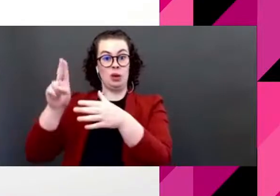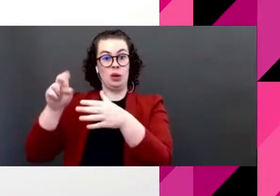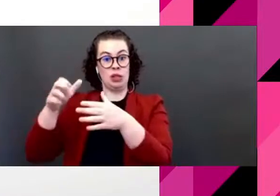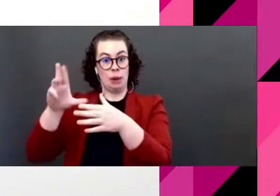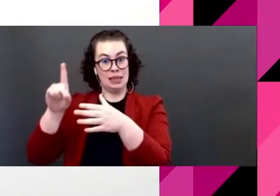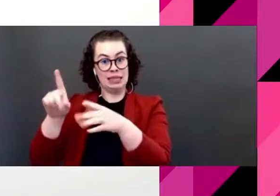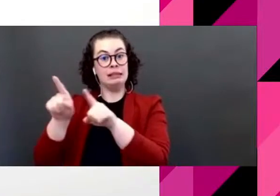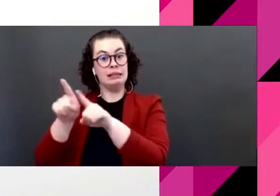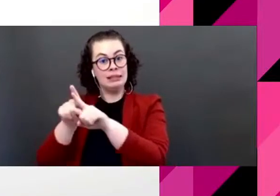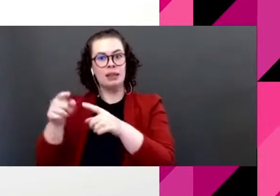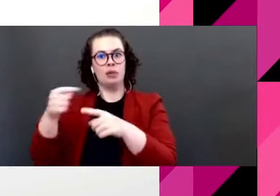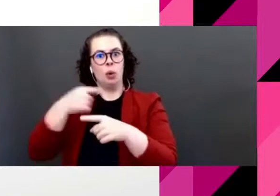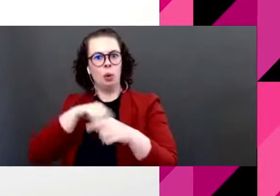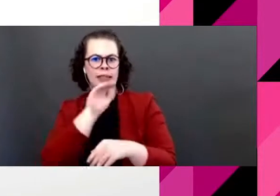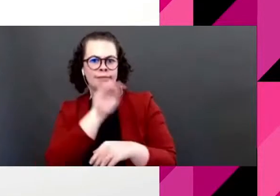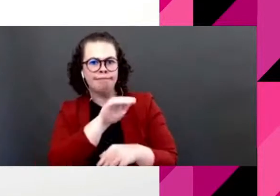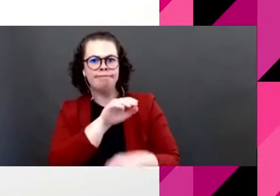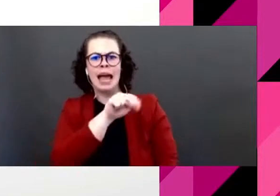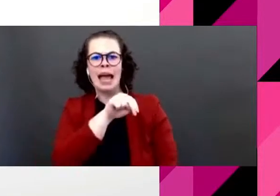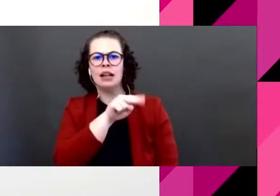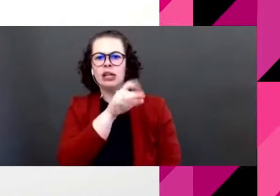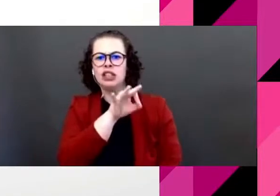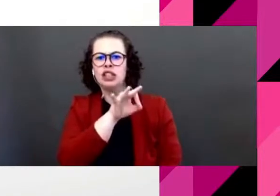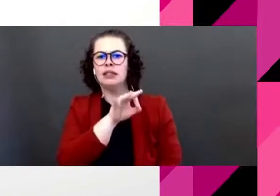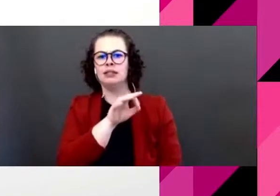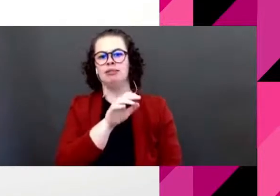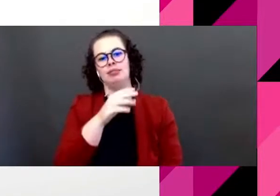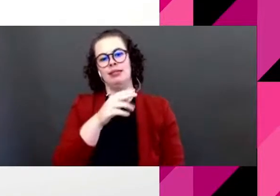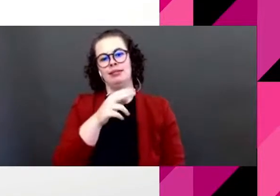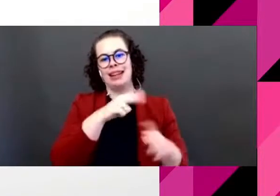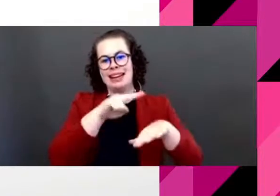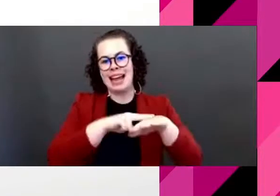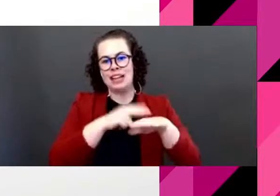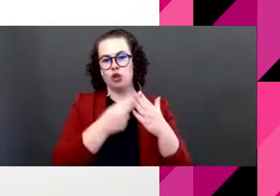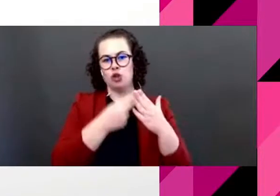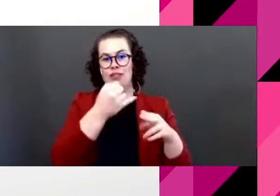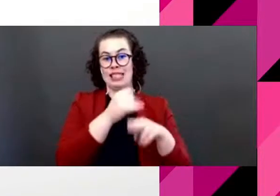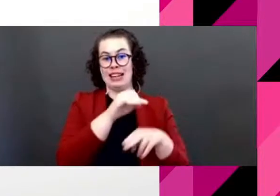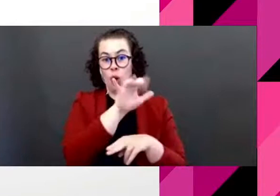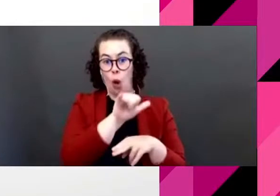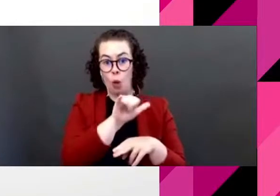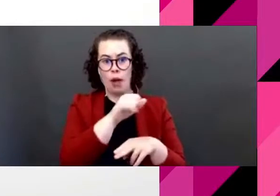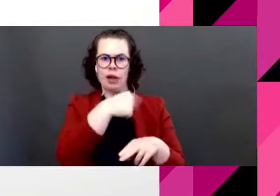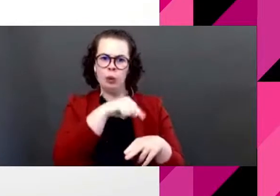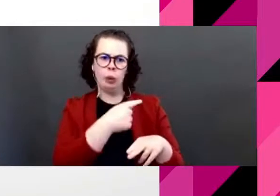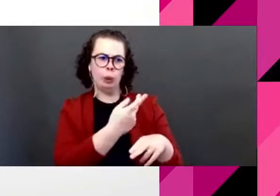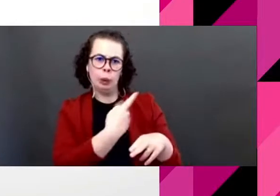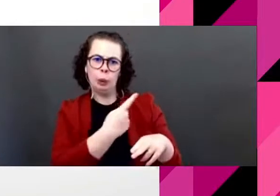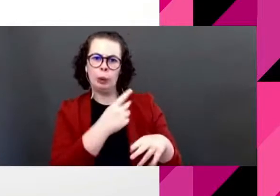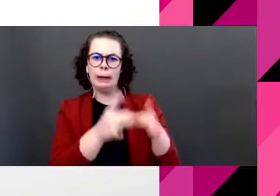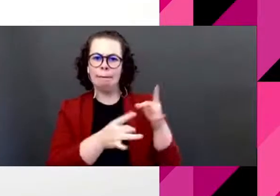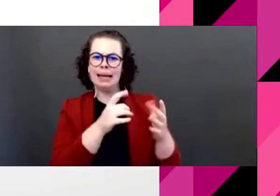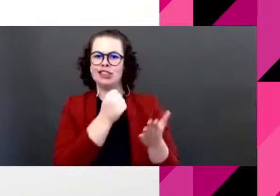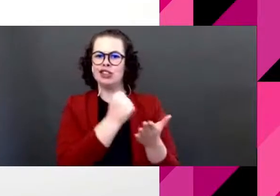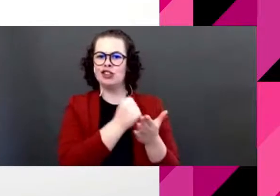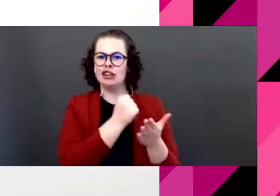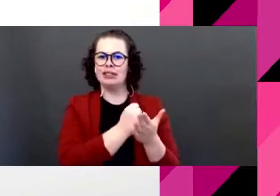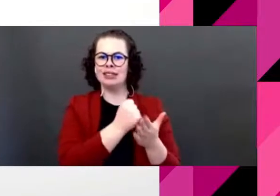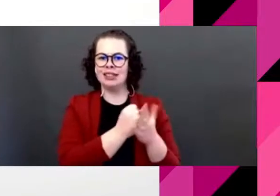National University of Ireland in Galway to produce a study. We commanded, I commissioned a